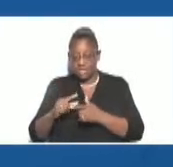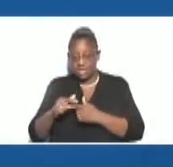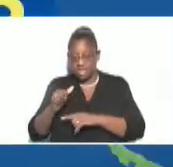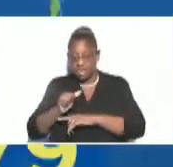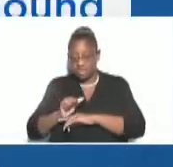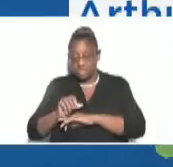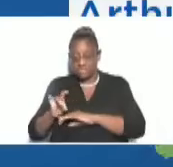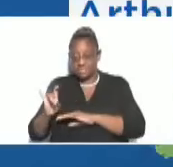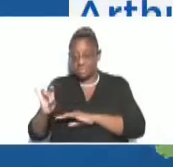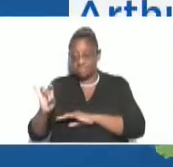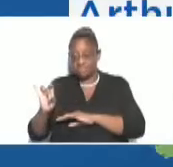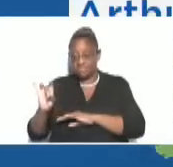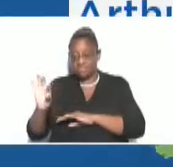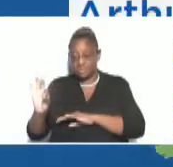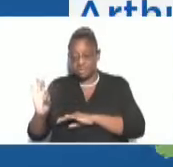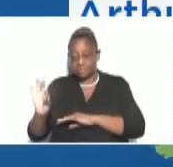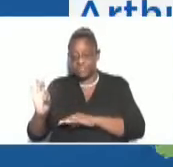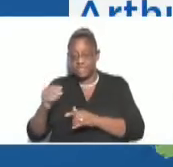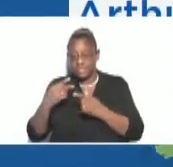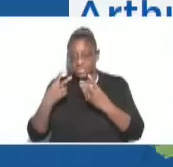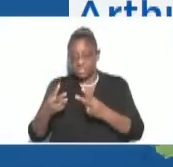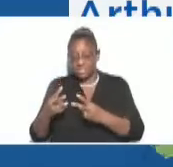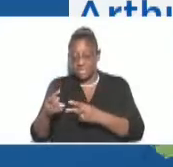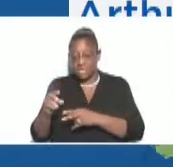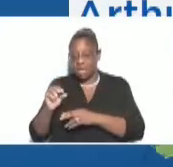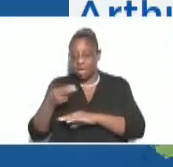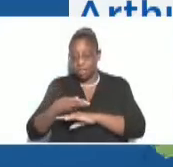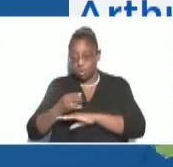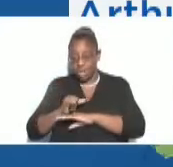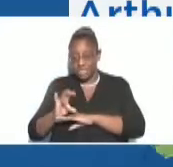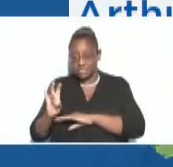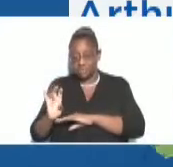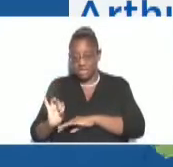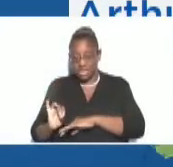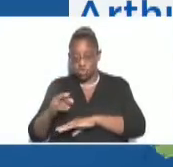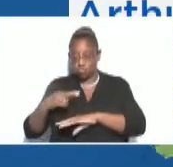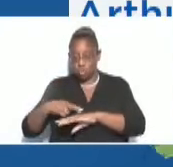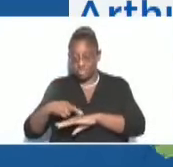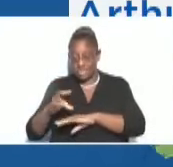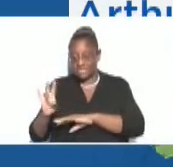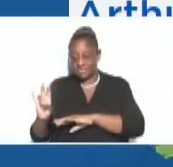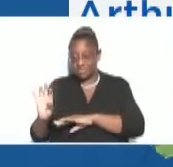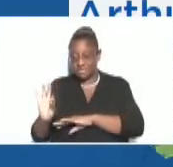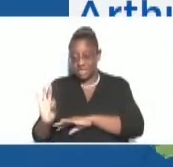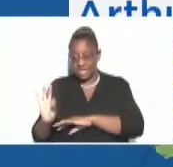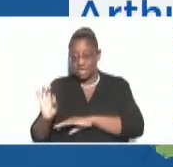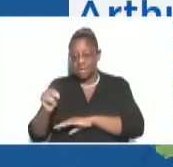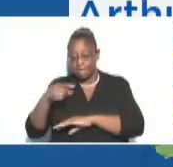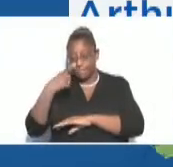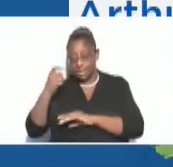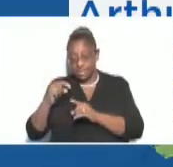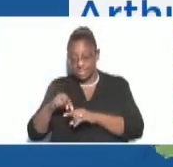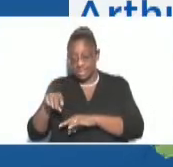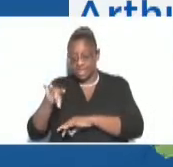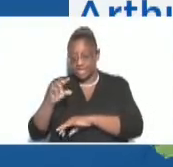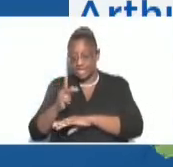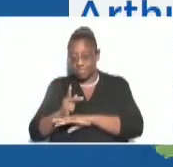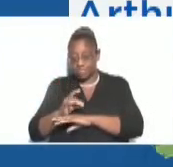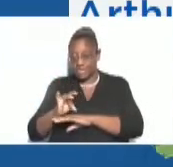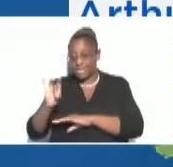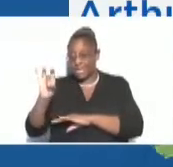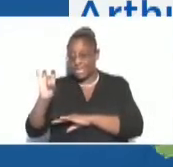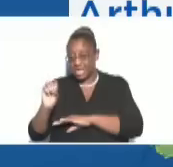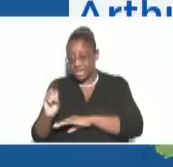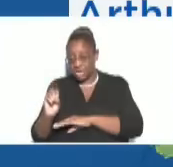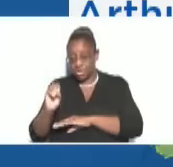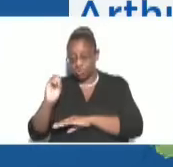Alistown, Bimini, 79 degrees, 78 in Harbor Island. Roxanne, Eleuthera, 79. Black Point, Exuma, and Kemps Bay, South Andros